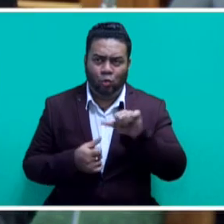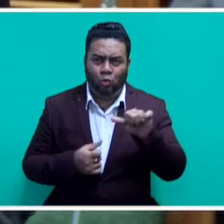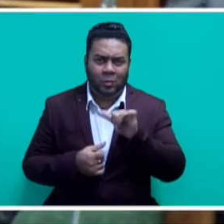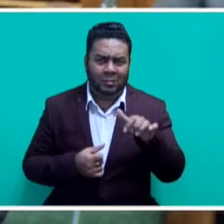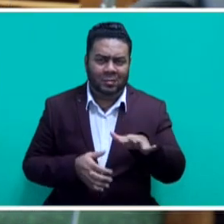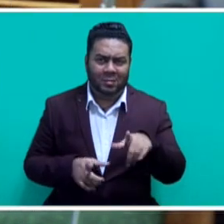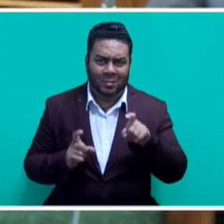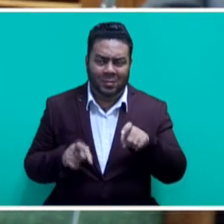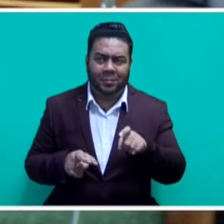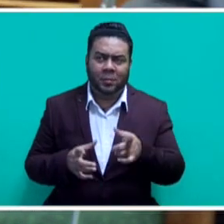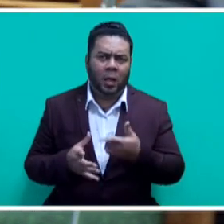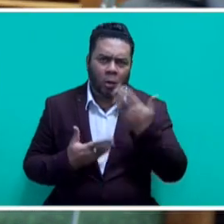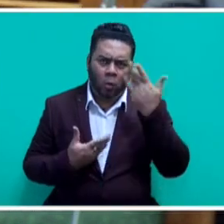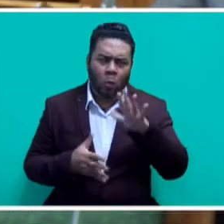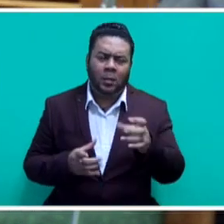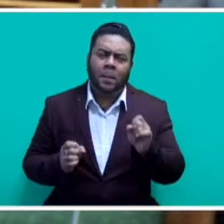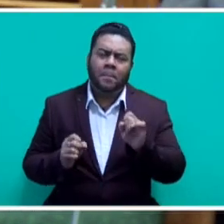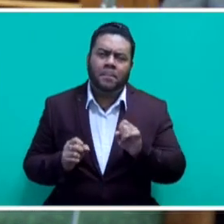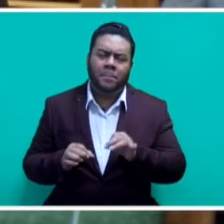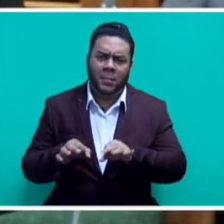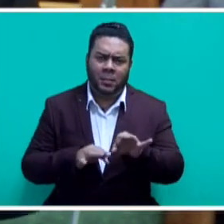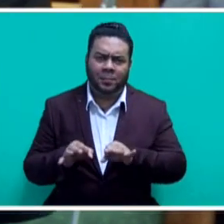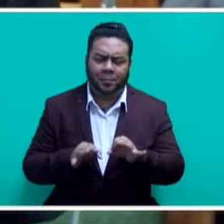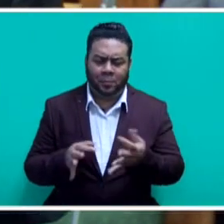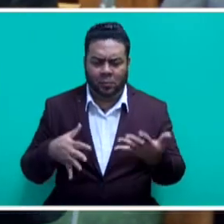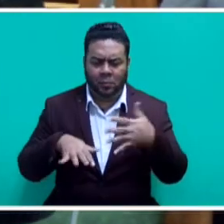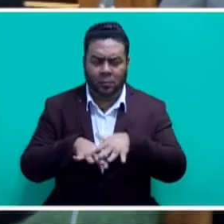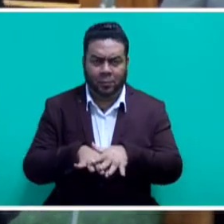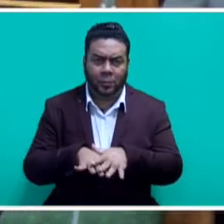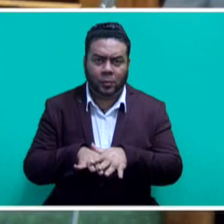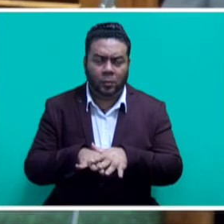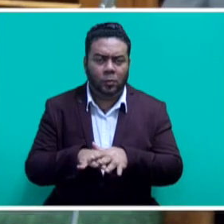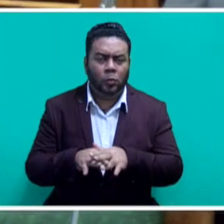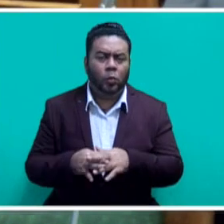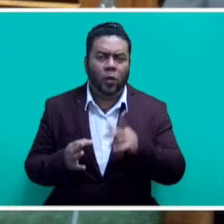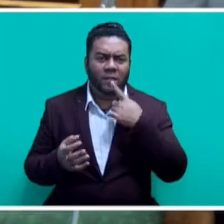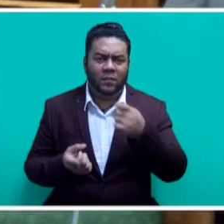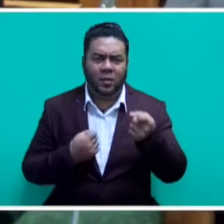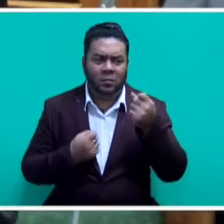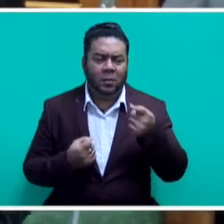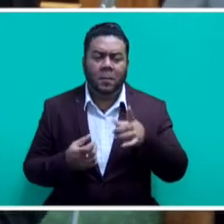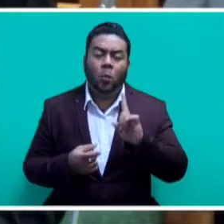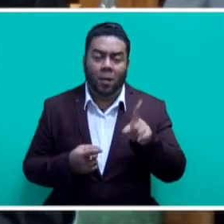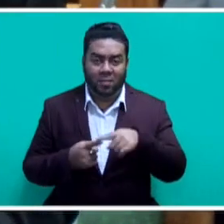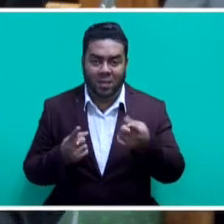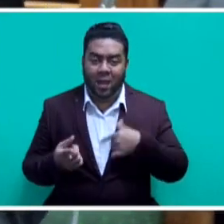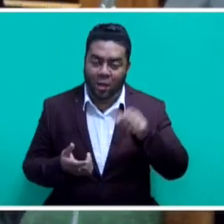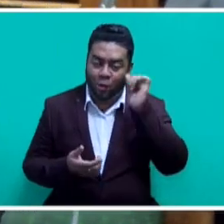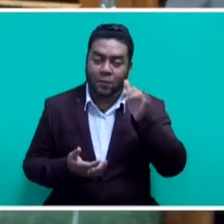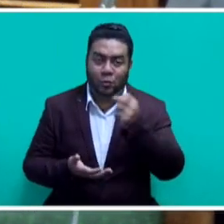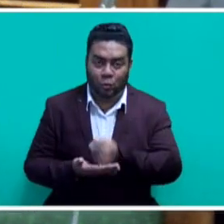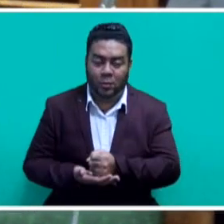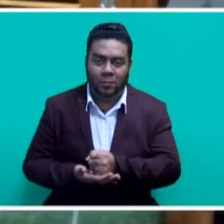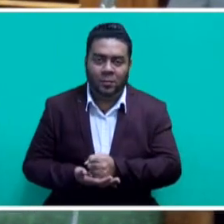plan of the Attorney General, whether FICAC is going to be merged or will stay on its own. But one thing for sure, I'd